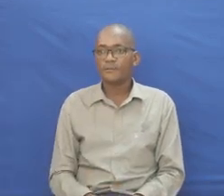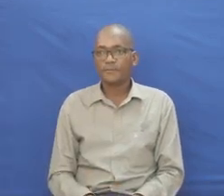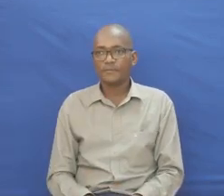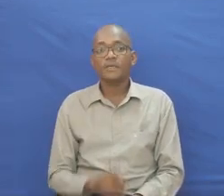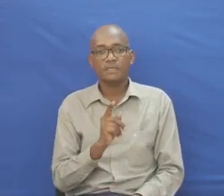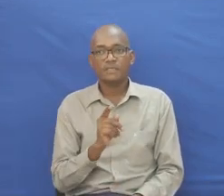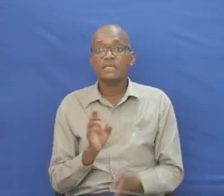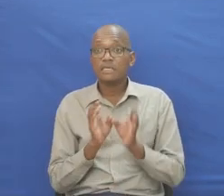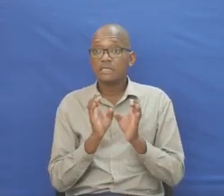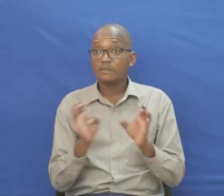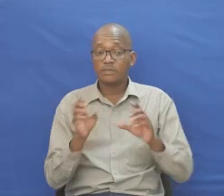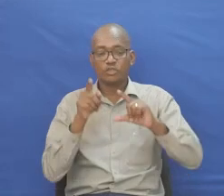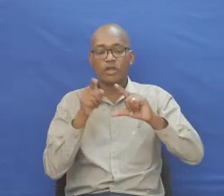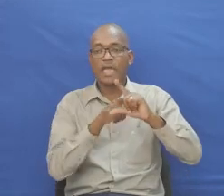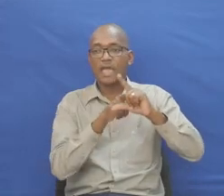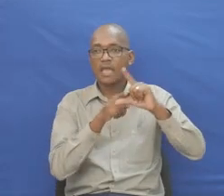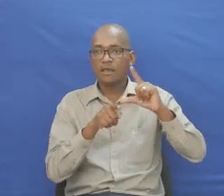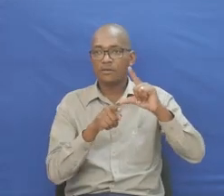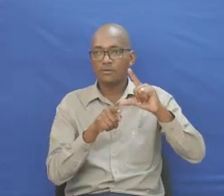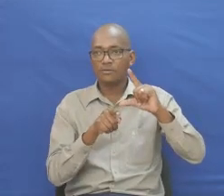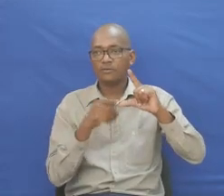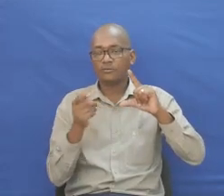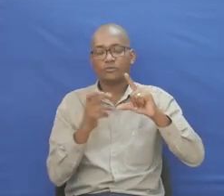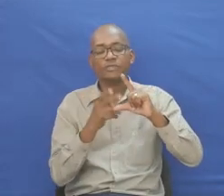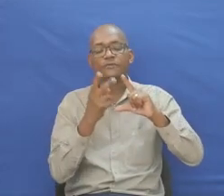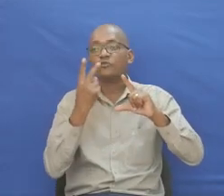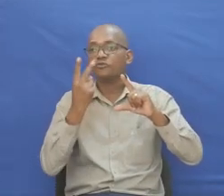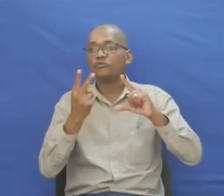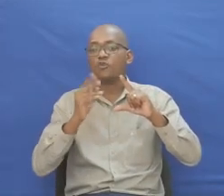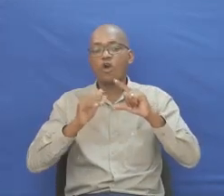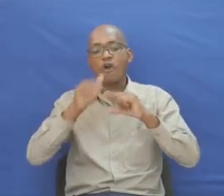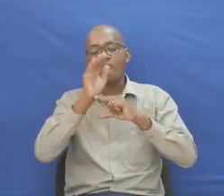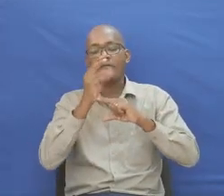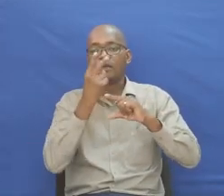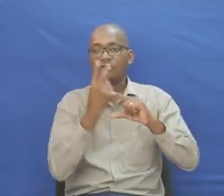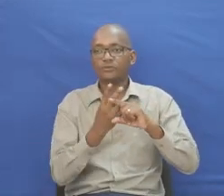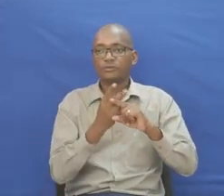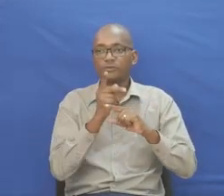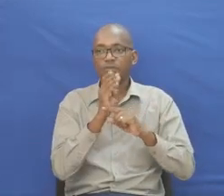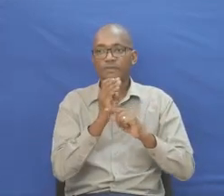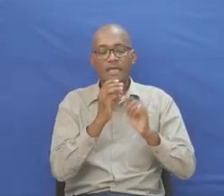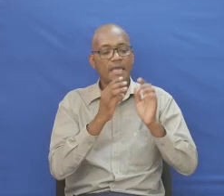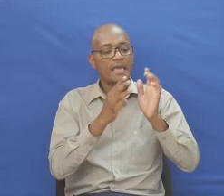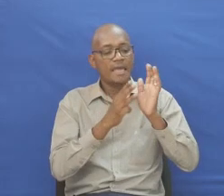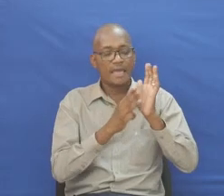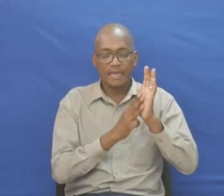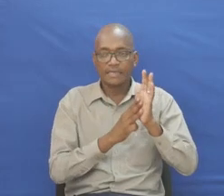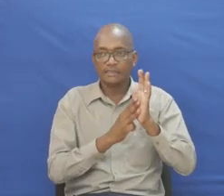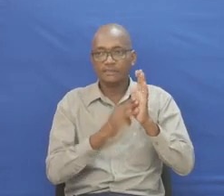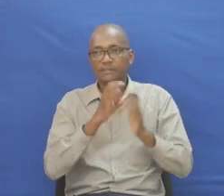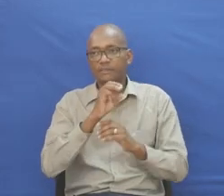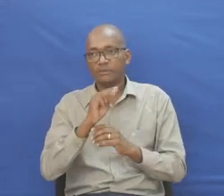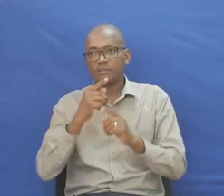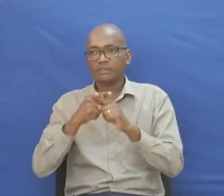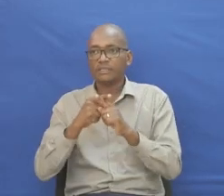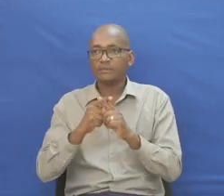Okay, it is a special angle whose value is radical of 2 over 2. So this one, it can be 8 centimeter